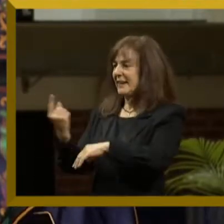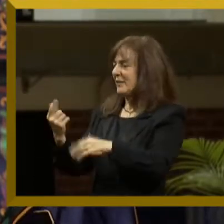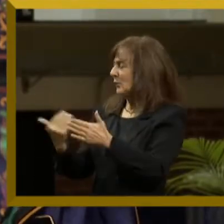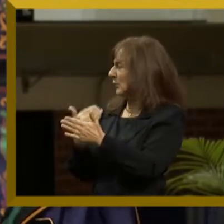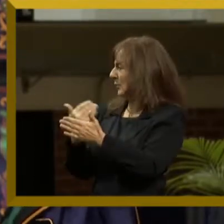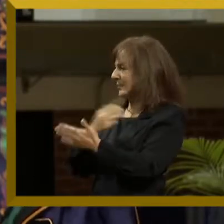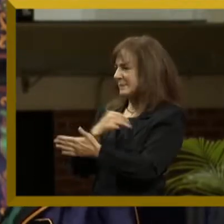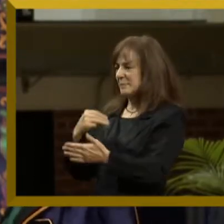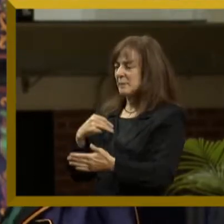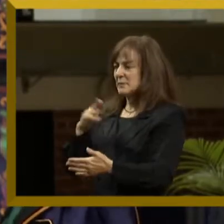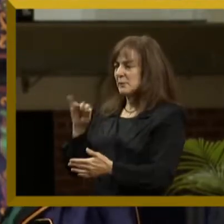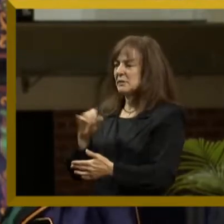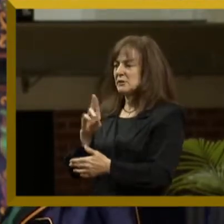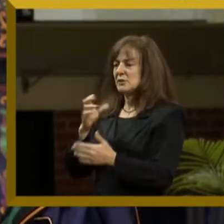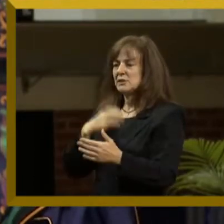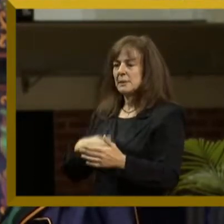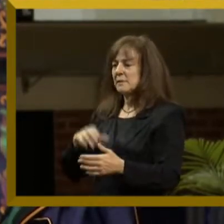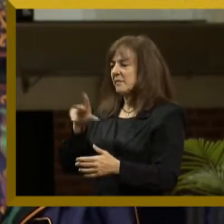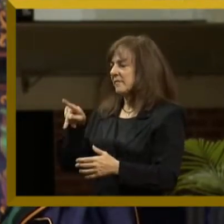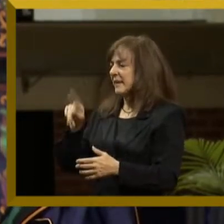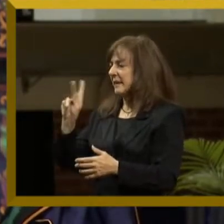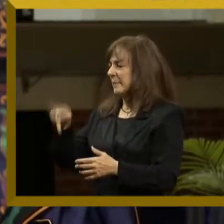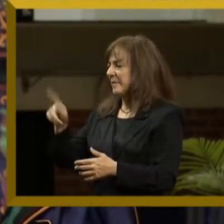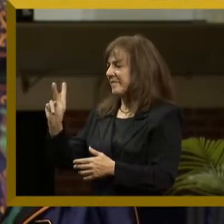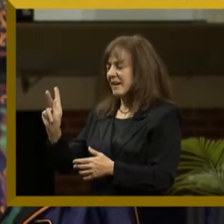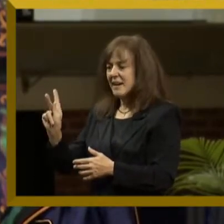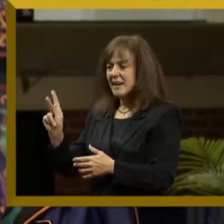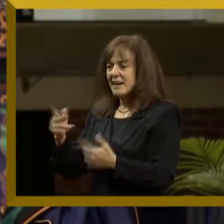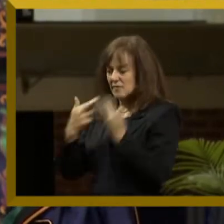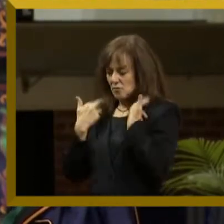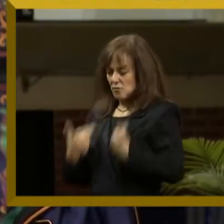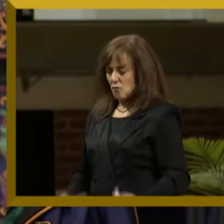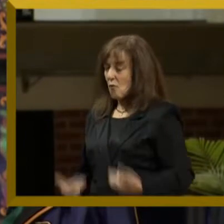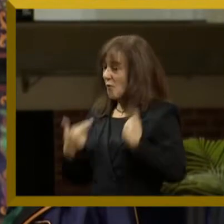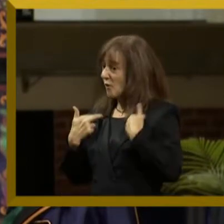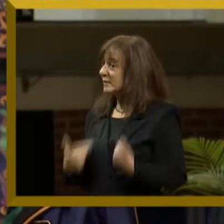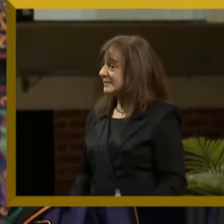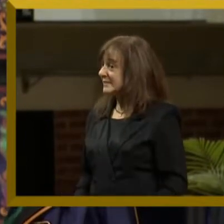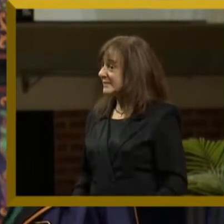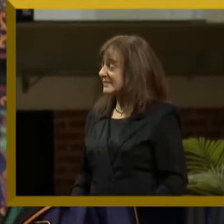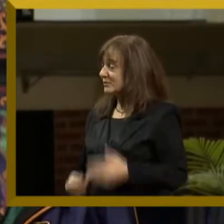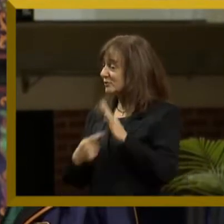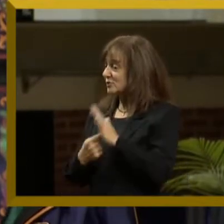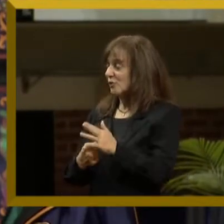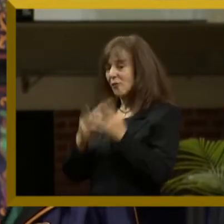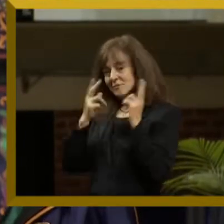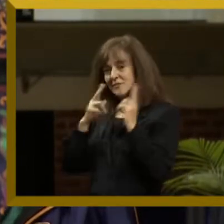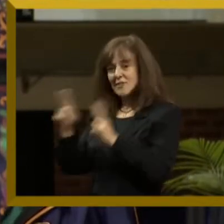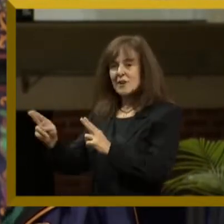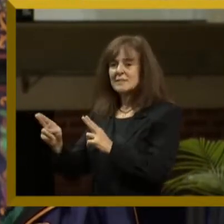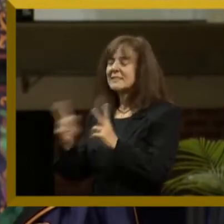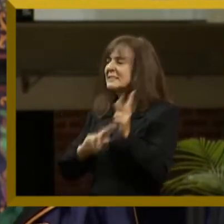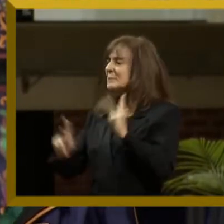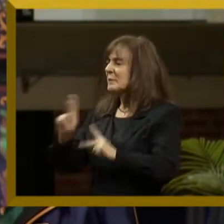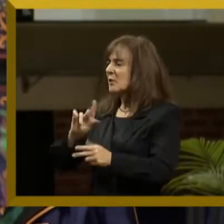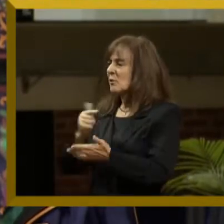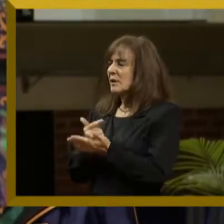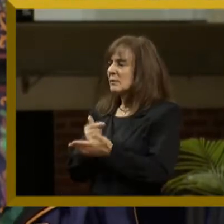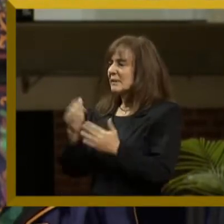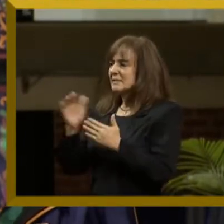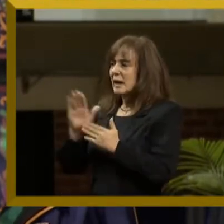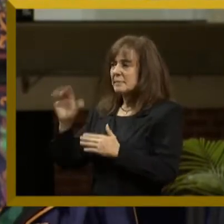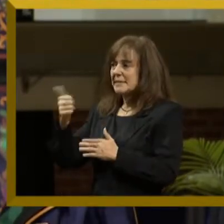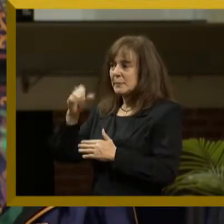newest members of the OSU chapter of Phi Kappa Phi, they're wearing the distinctive cords to denote this distinction. These people graduated in the